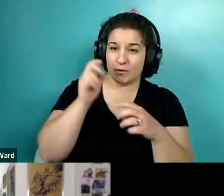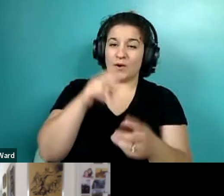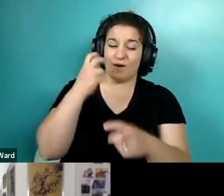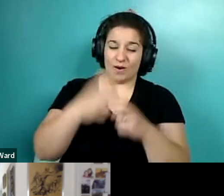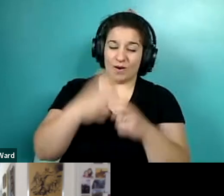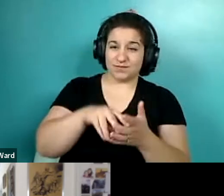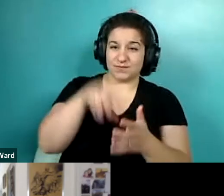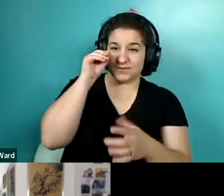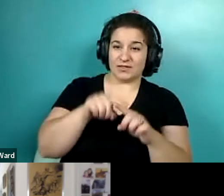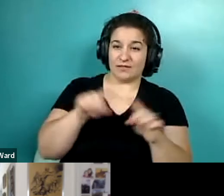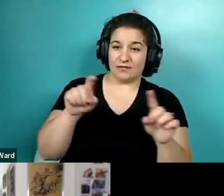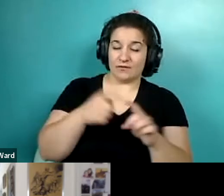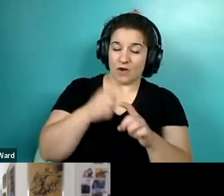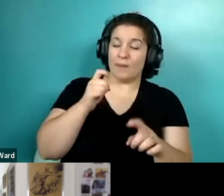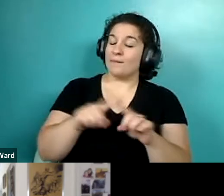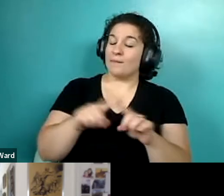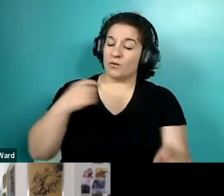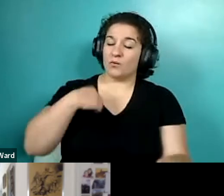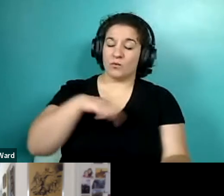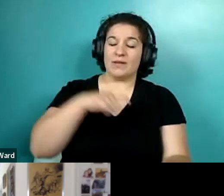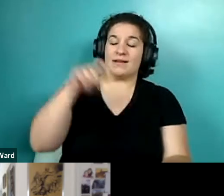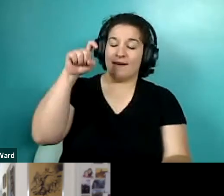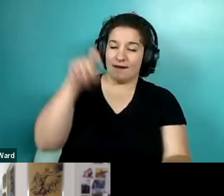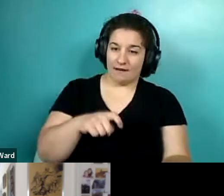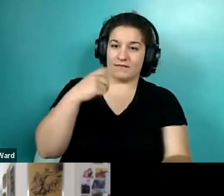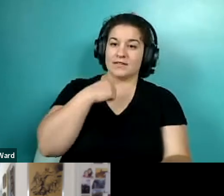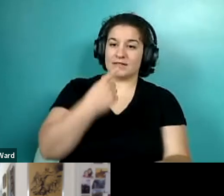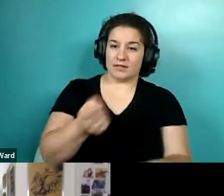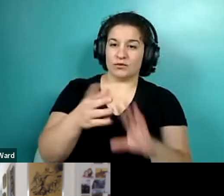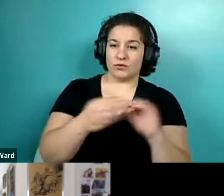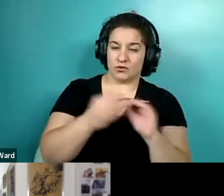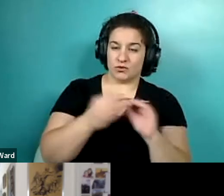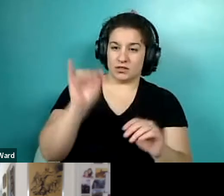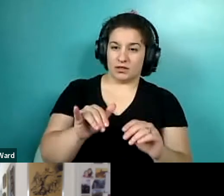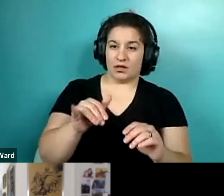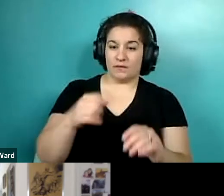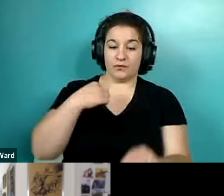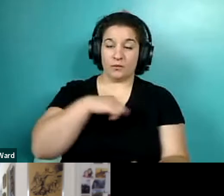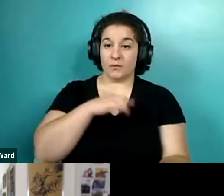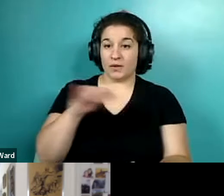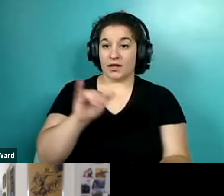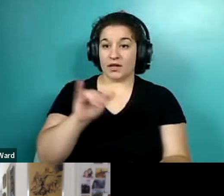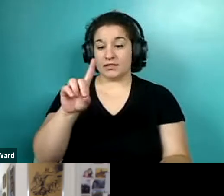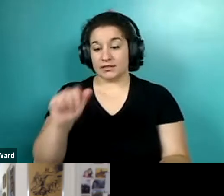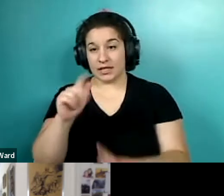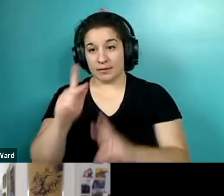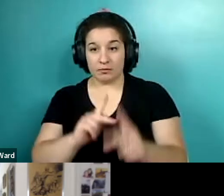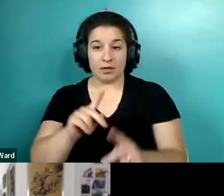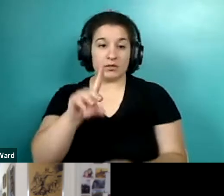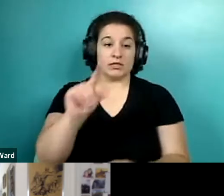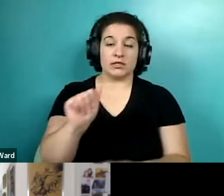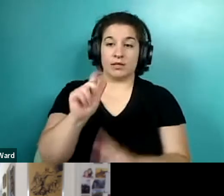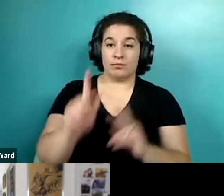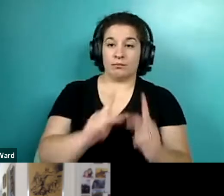view, we need to tell these stories. We as disabled people of color from